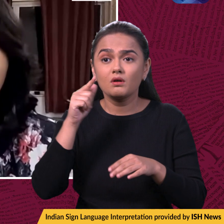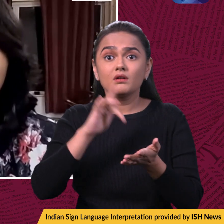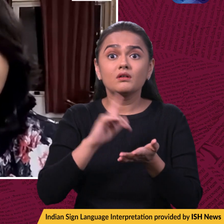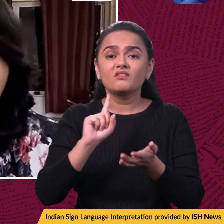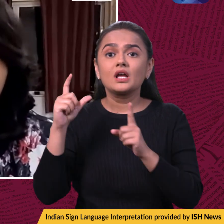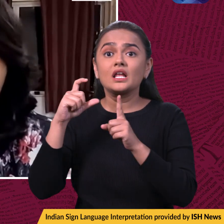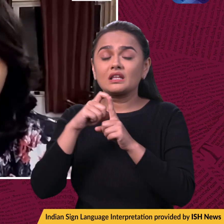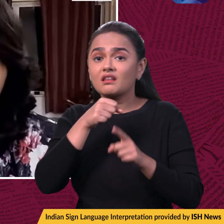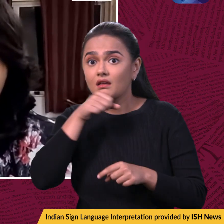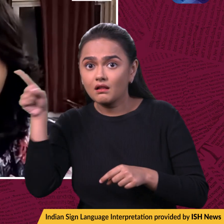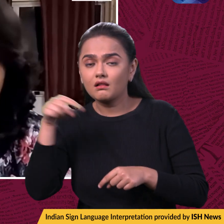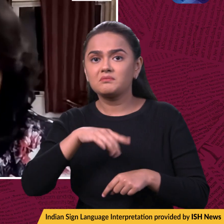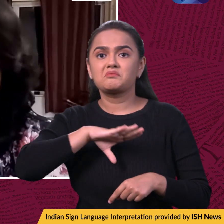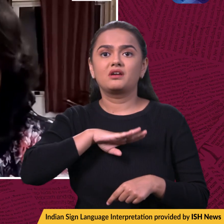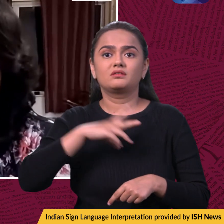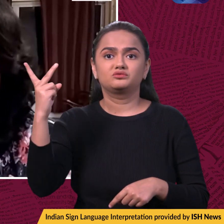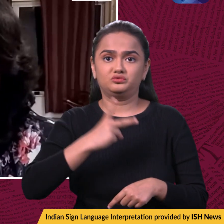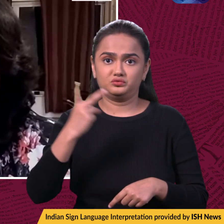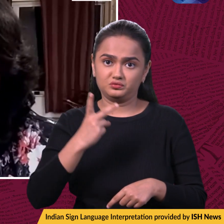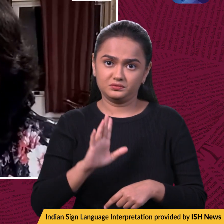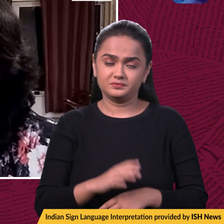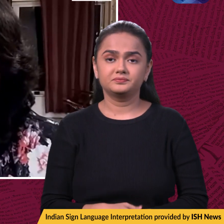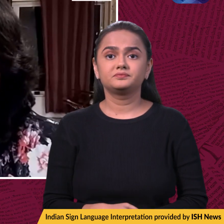reported from Delhi and Maharashtra.